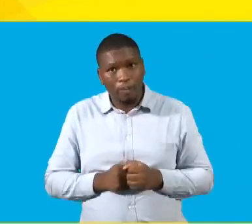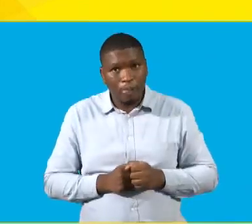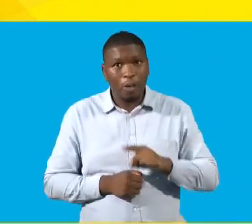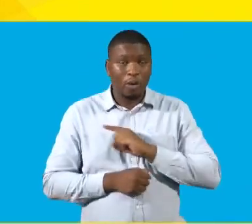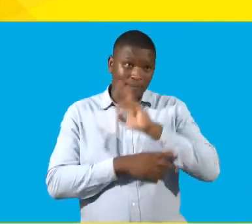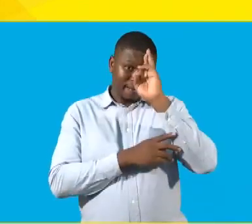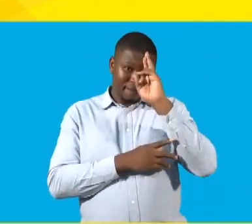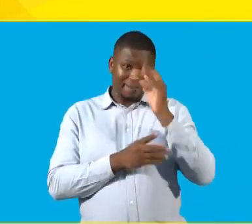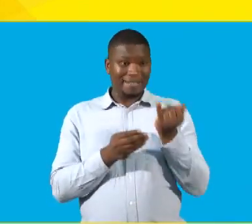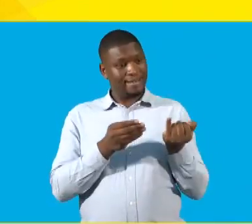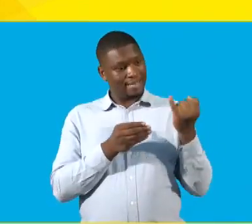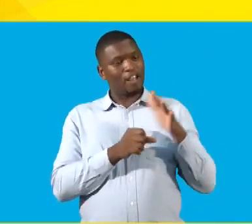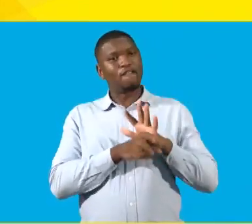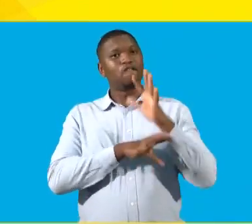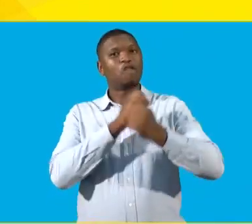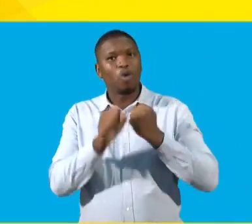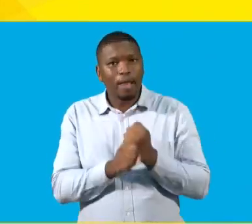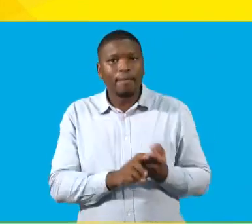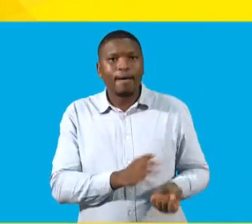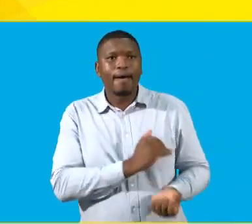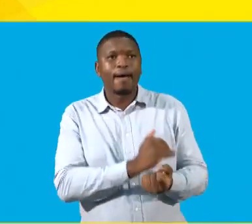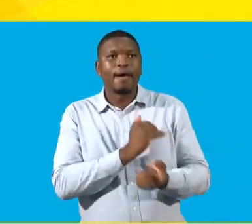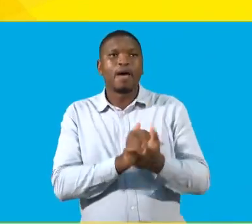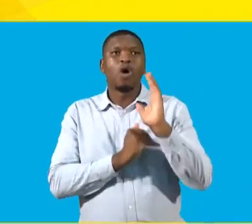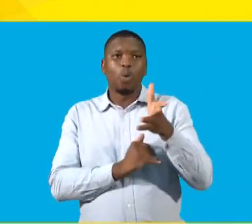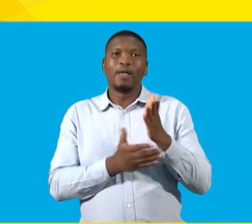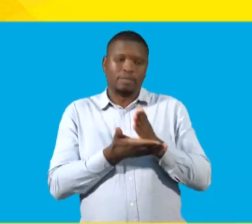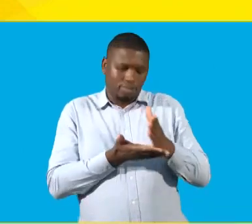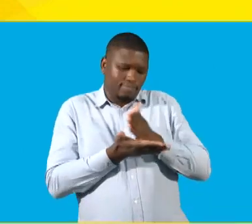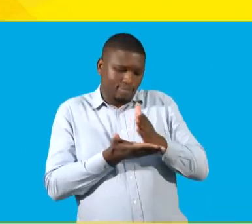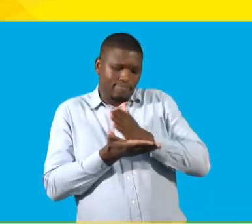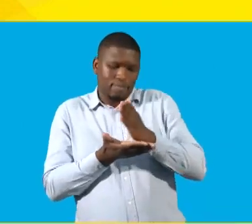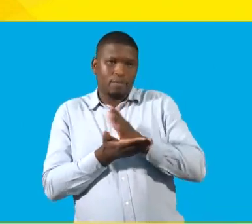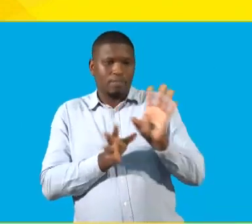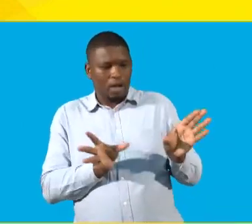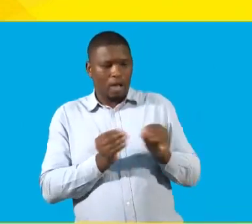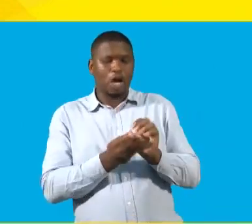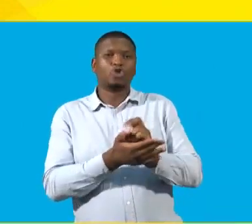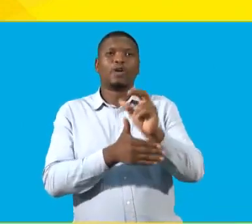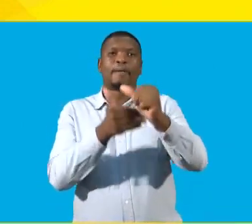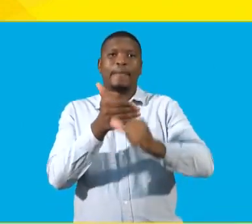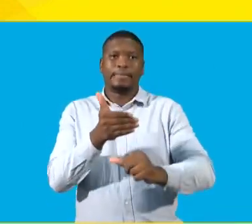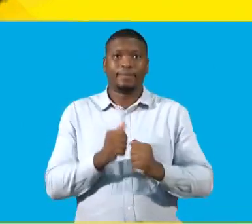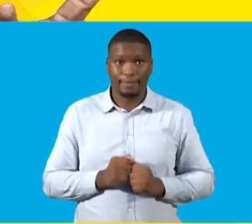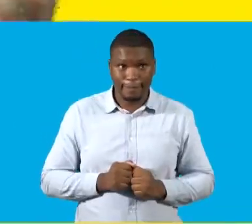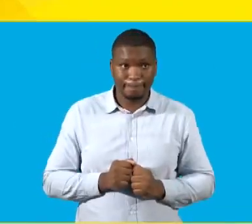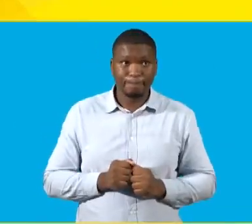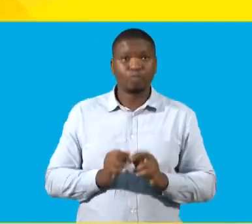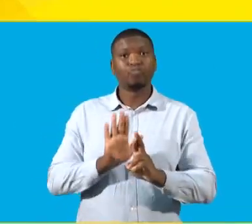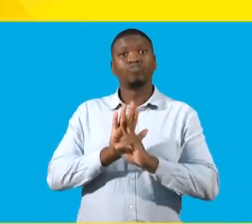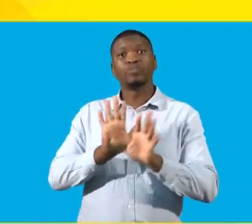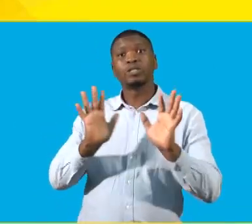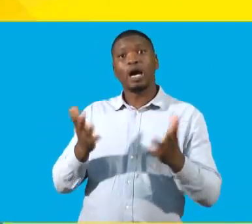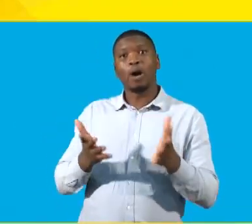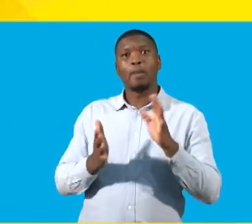the interest is for the whole year, but because it's compounded monthly, it is going to be split into those 12 months, and